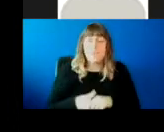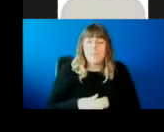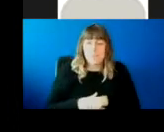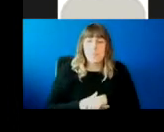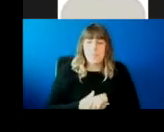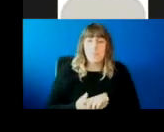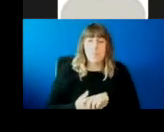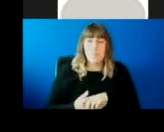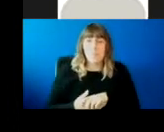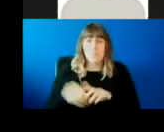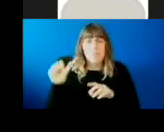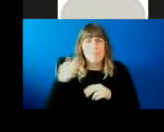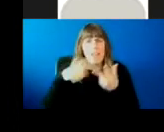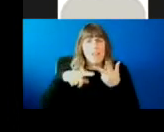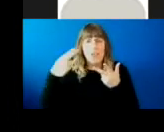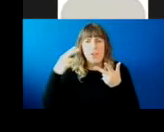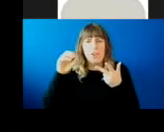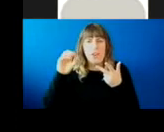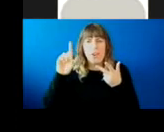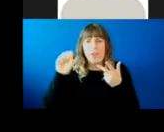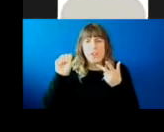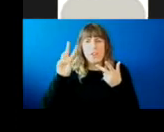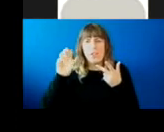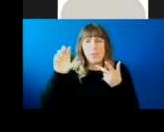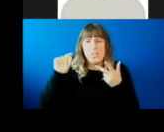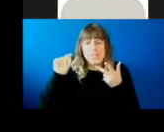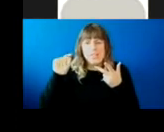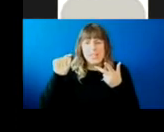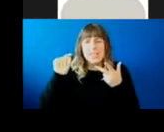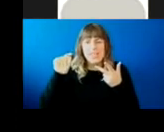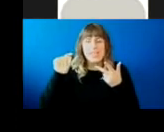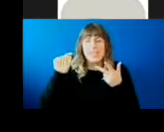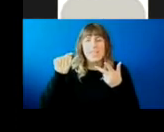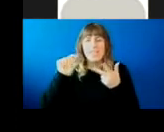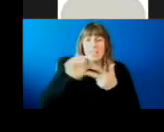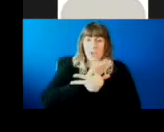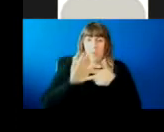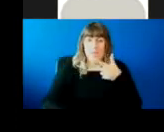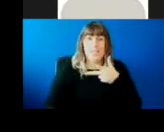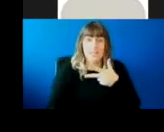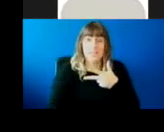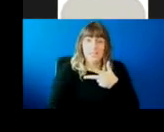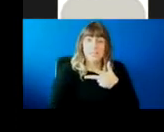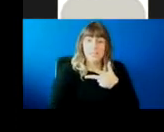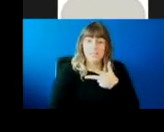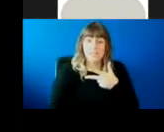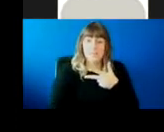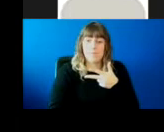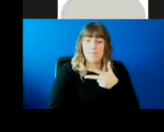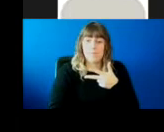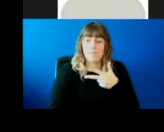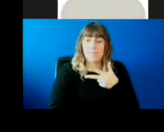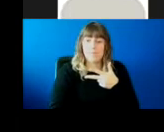And Hootsuite, I think is well known as well. All of those 3 companies, Buffer, Later,